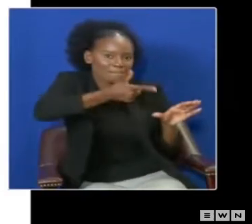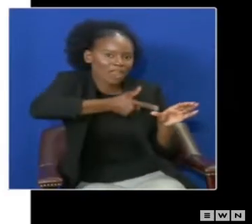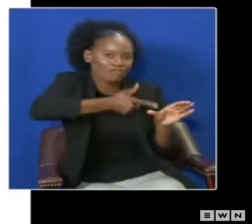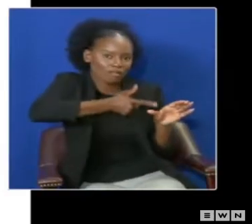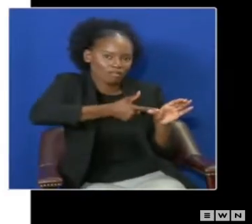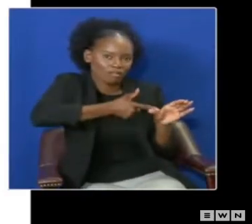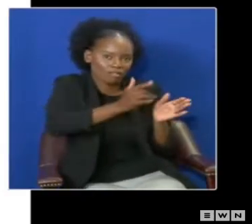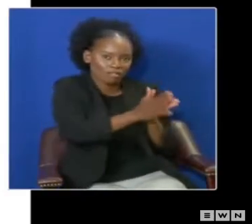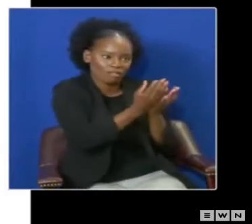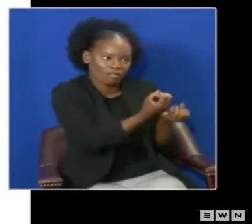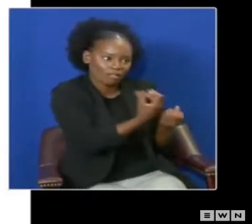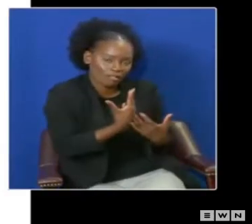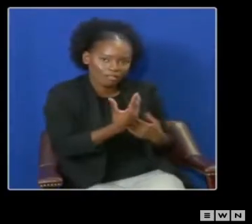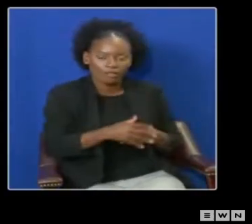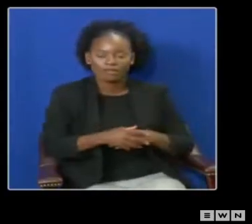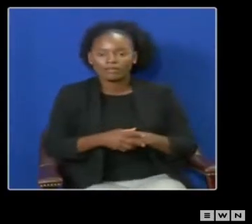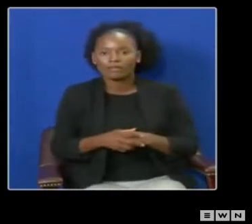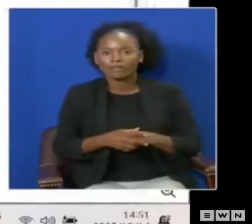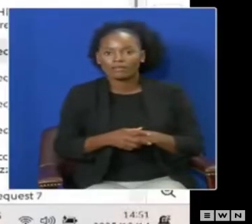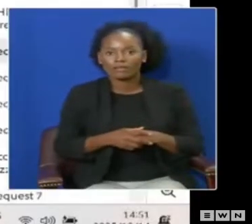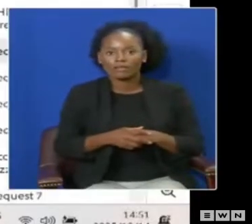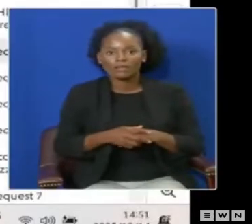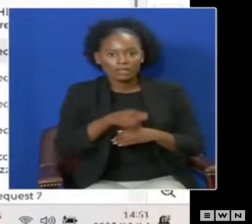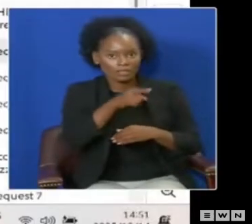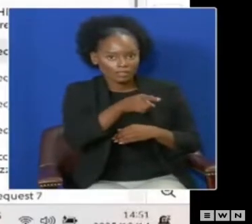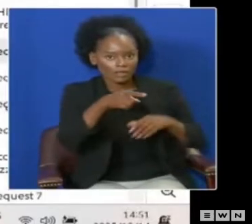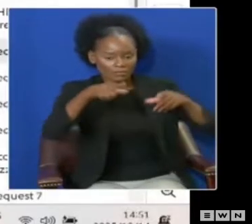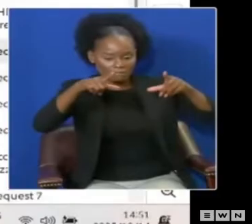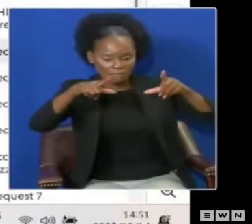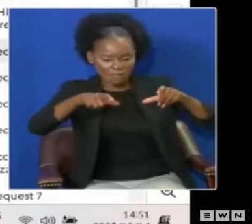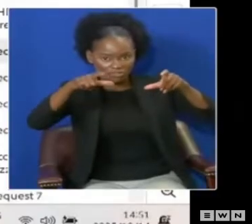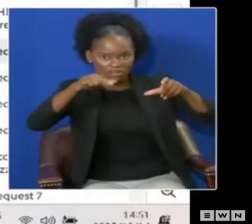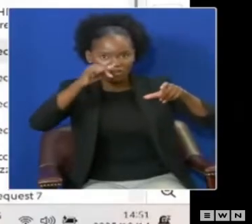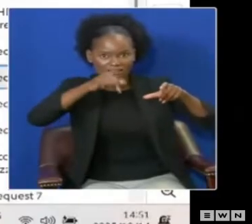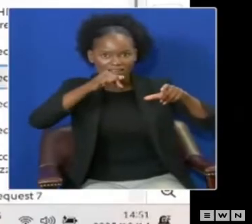with the picture of a petrol pump again.